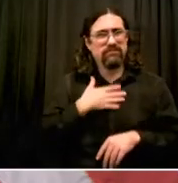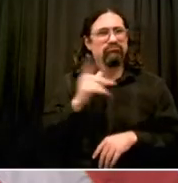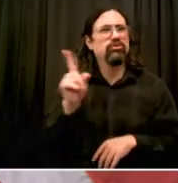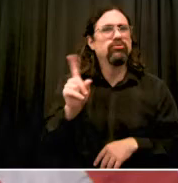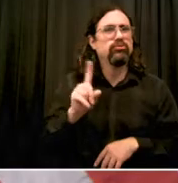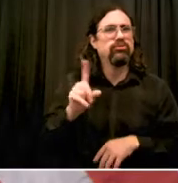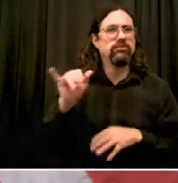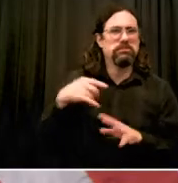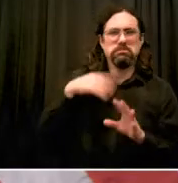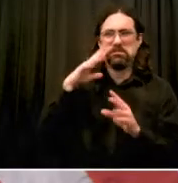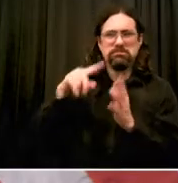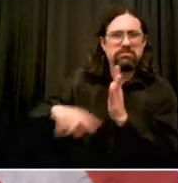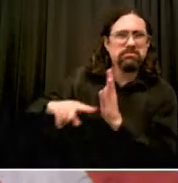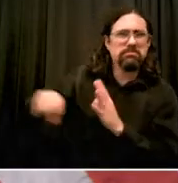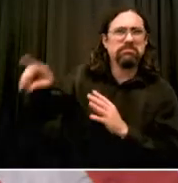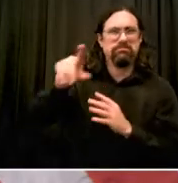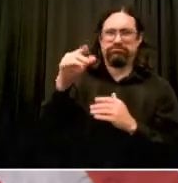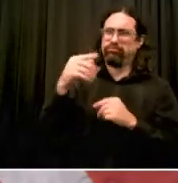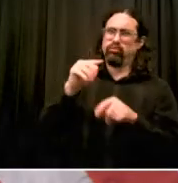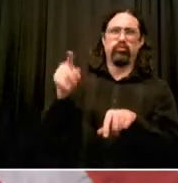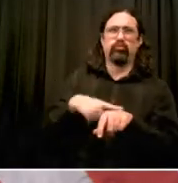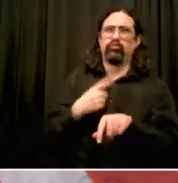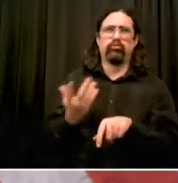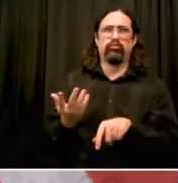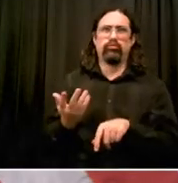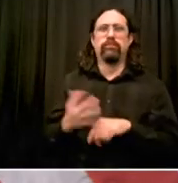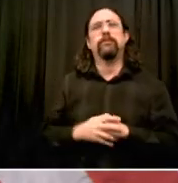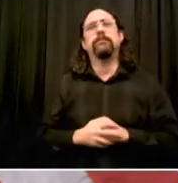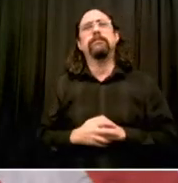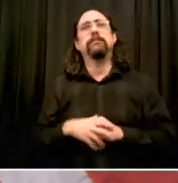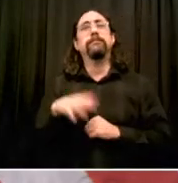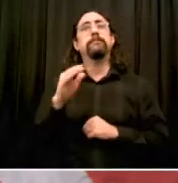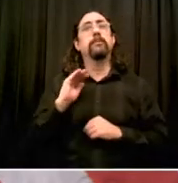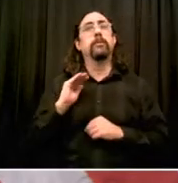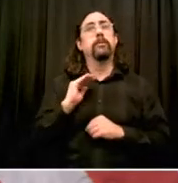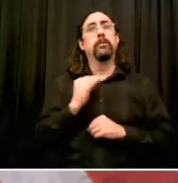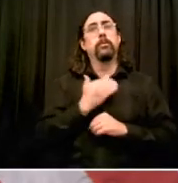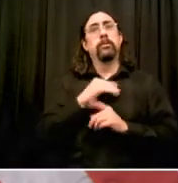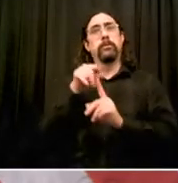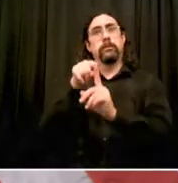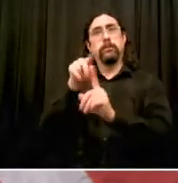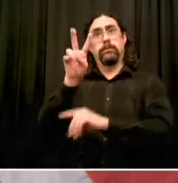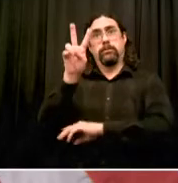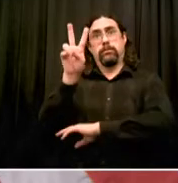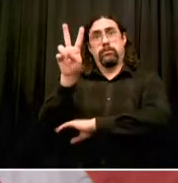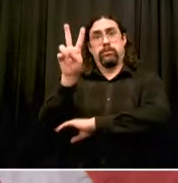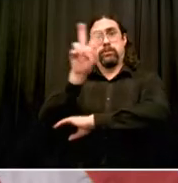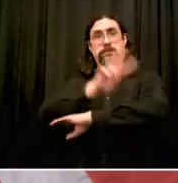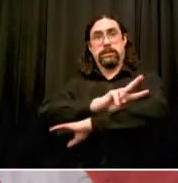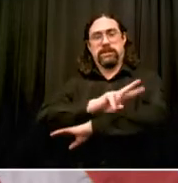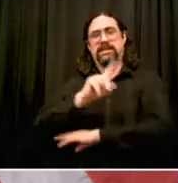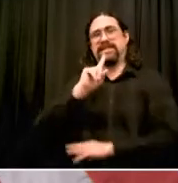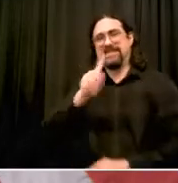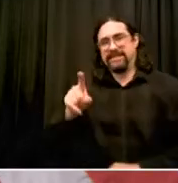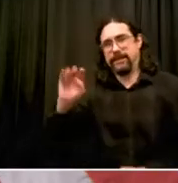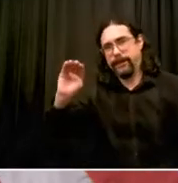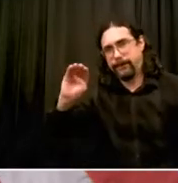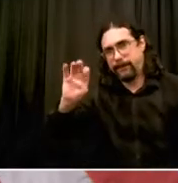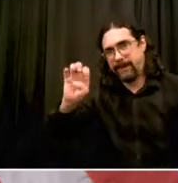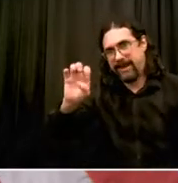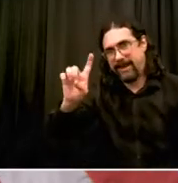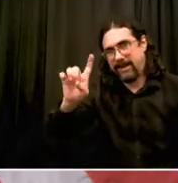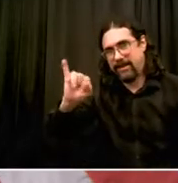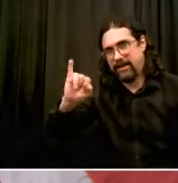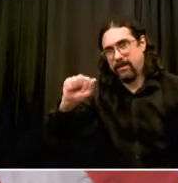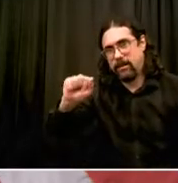we've shared is the median across all labs citywide. And at New York City Health and Hospitals, we have a variety of